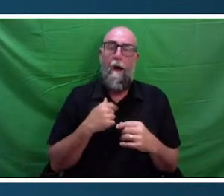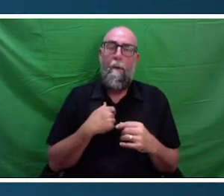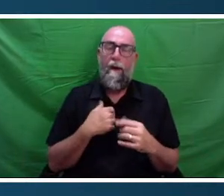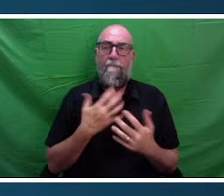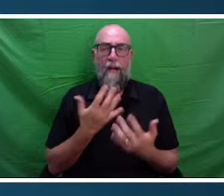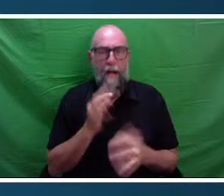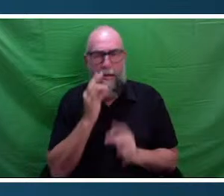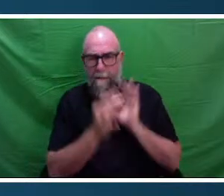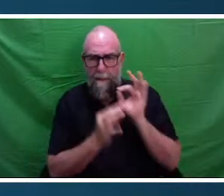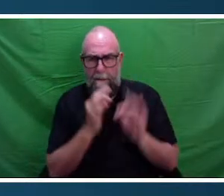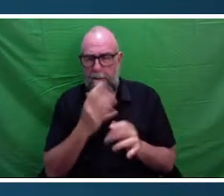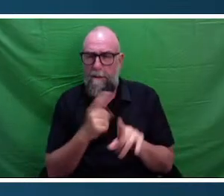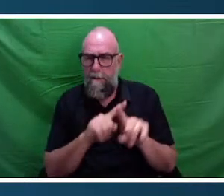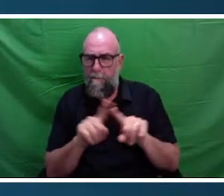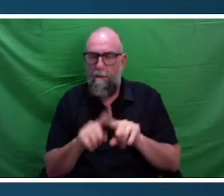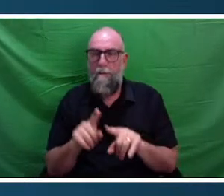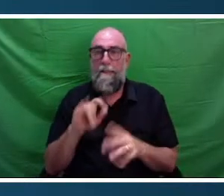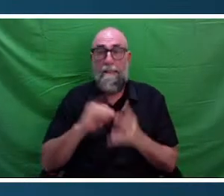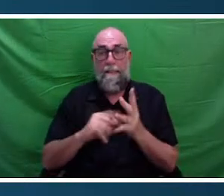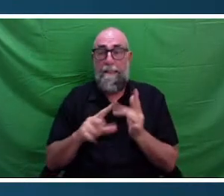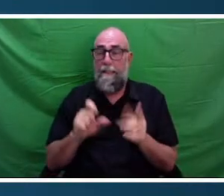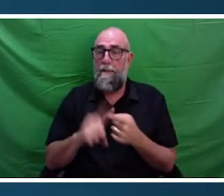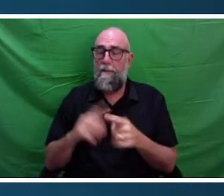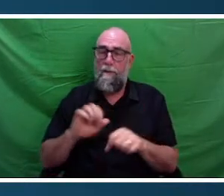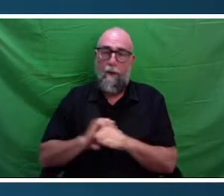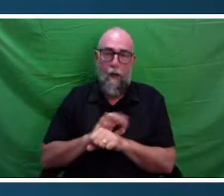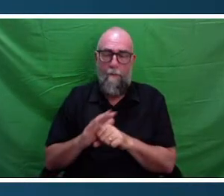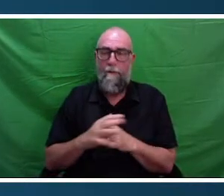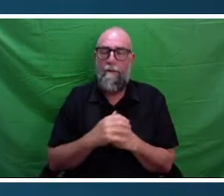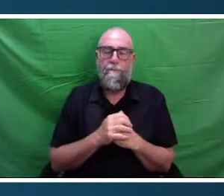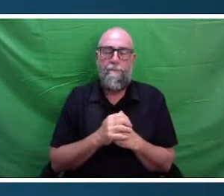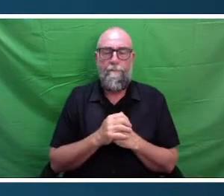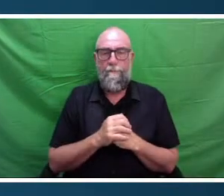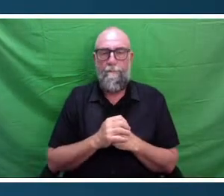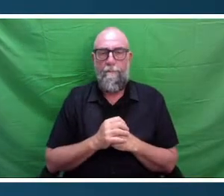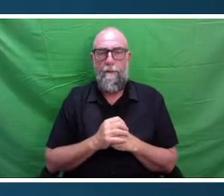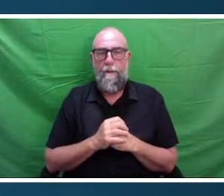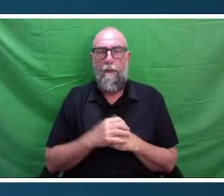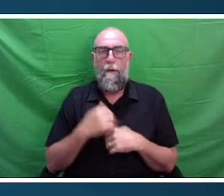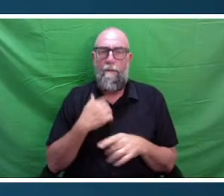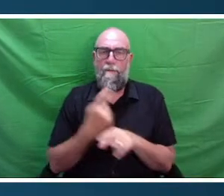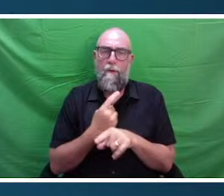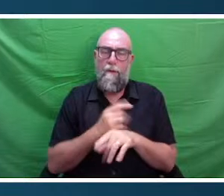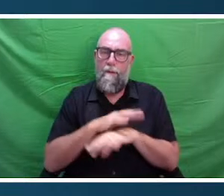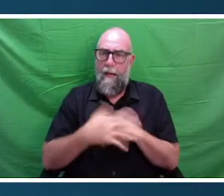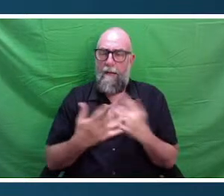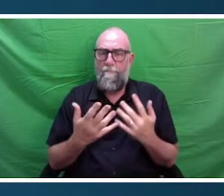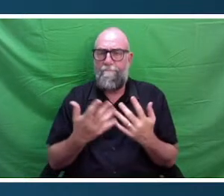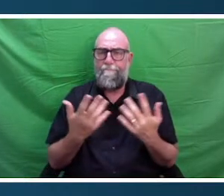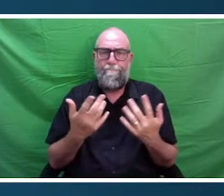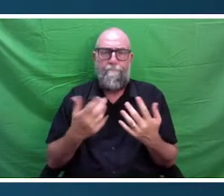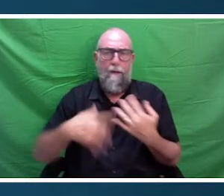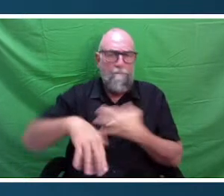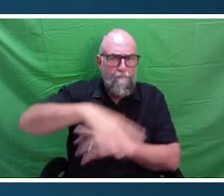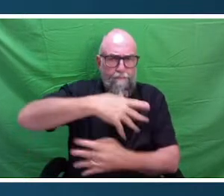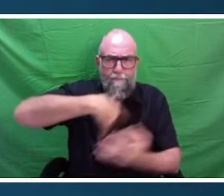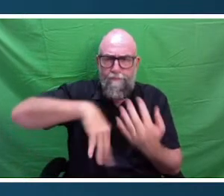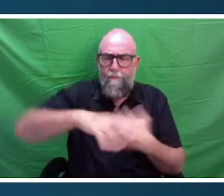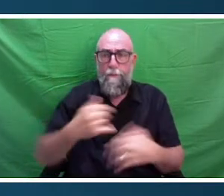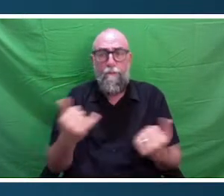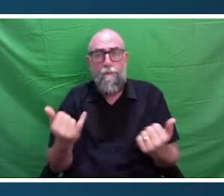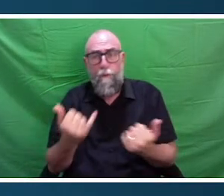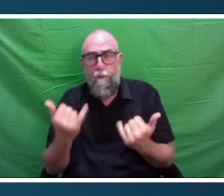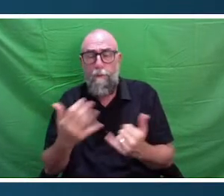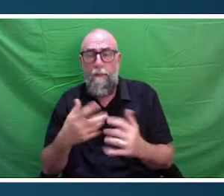then we also ask about a whole range of social outcomes and social issues. And overwhelmingly, the responses to them are pretty positive, both from the